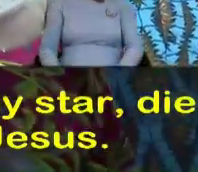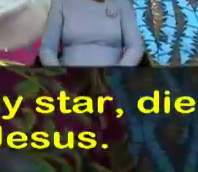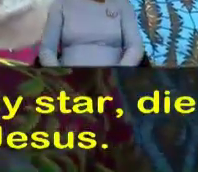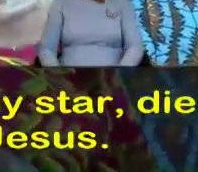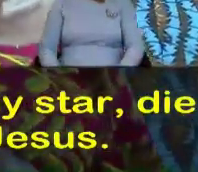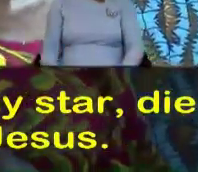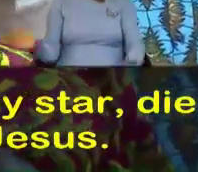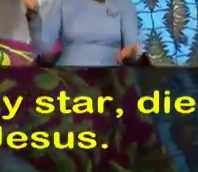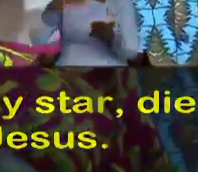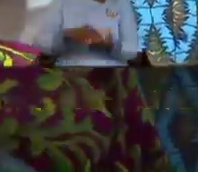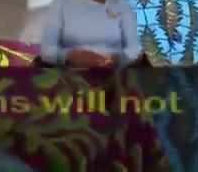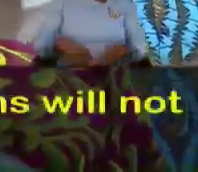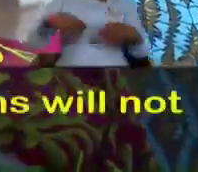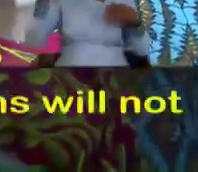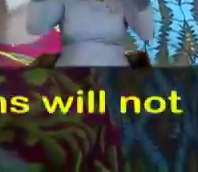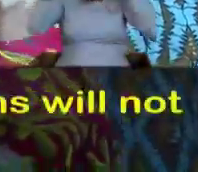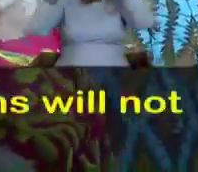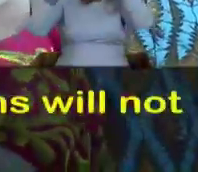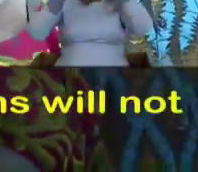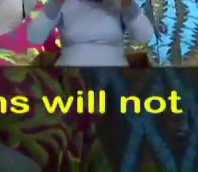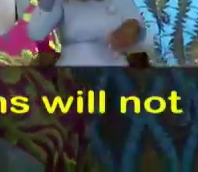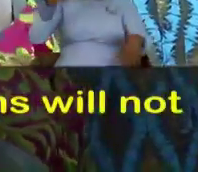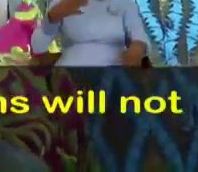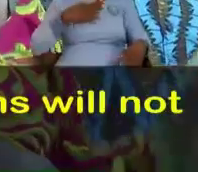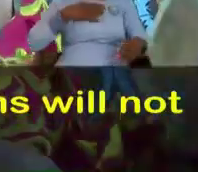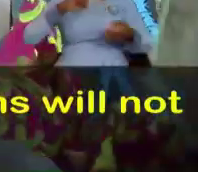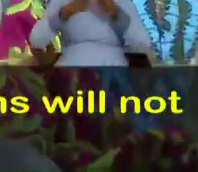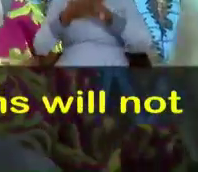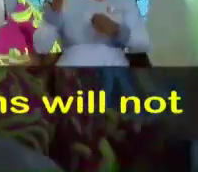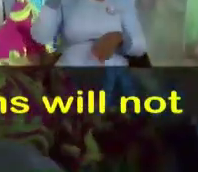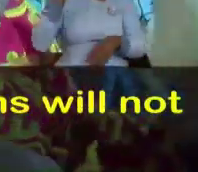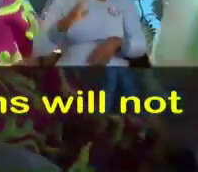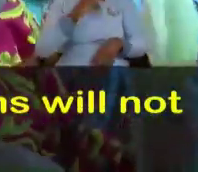you say it with holy anger? Eso pelu ibinu mimo.